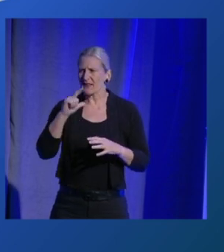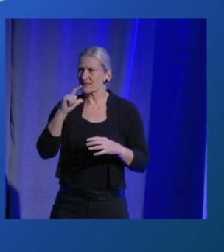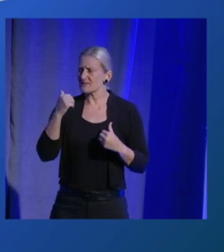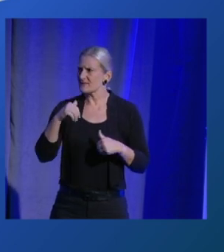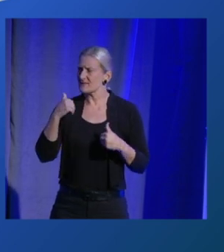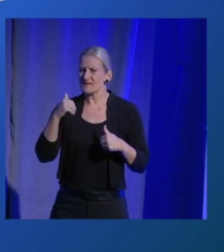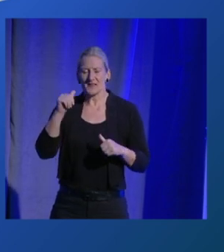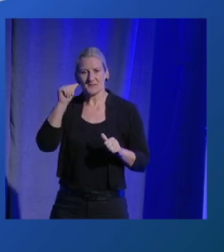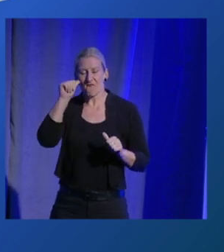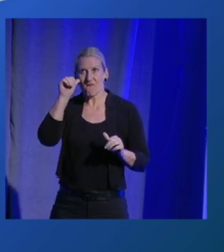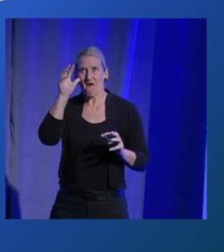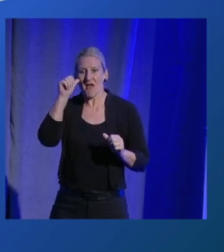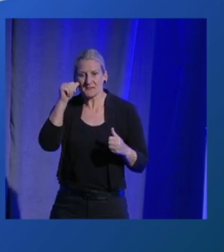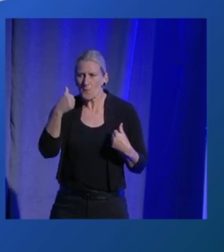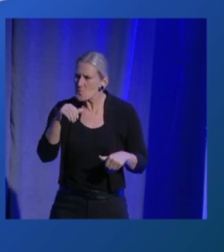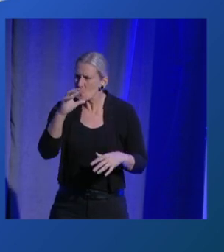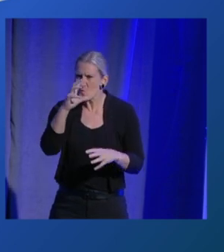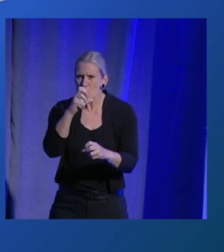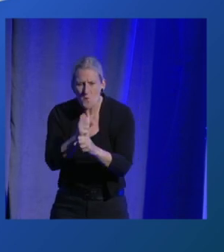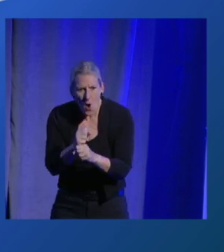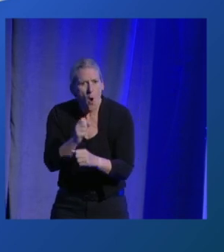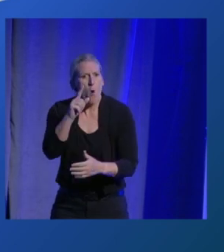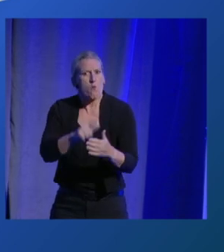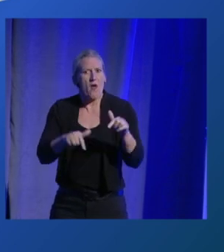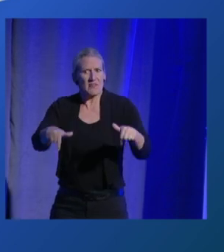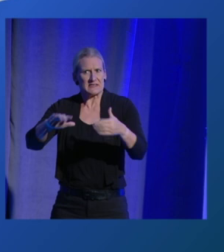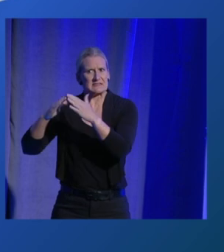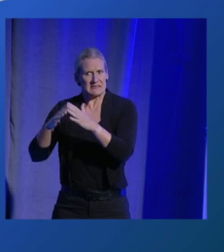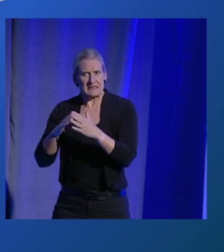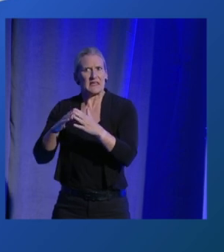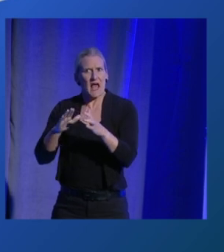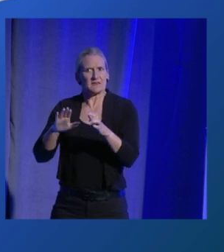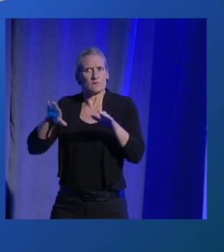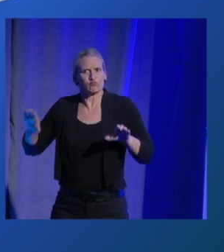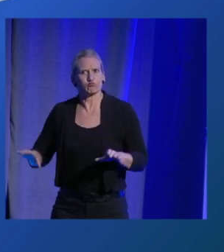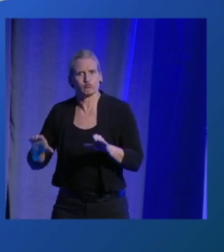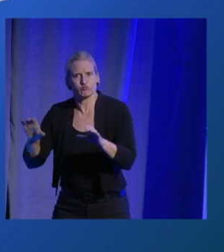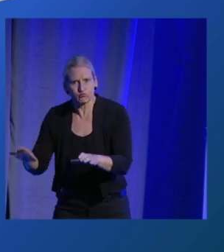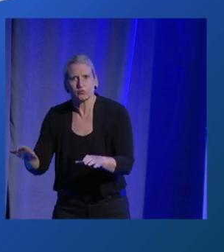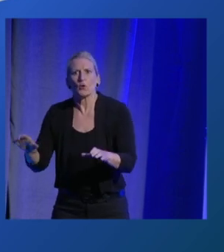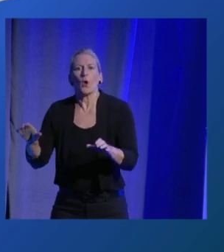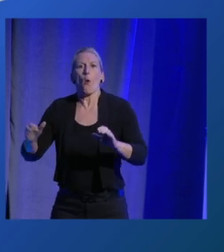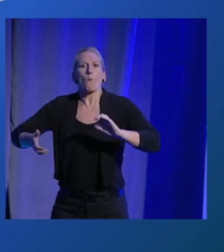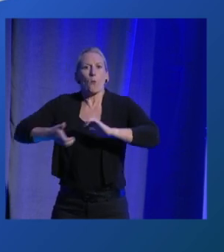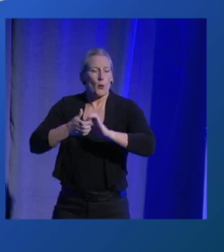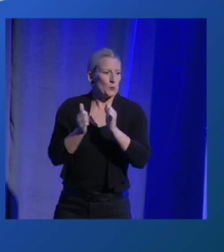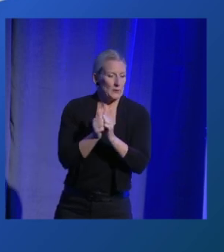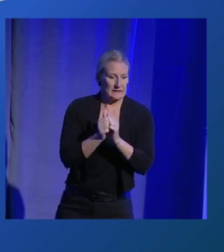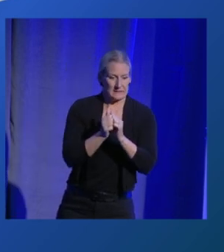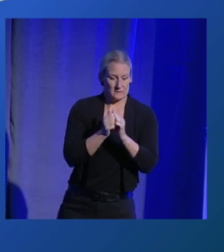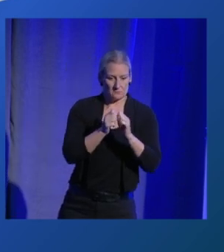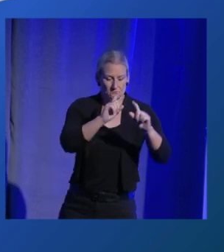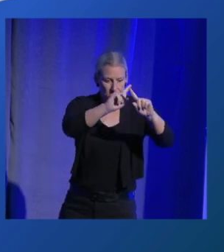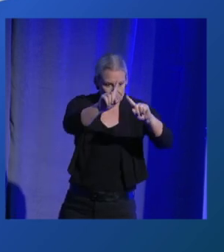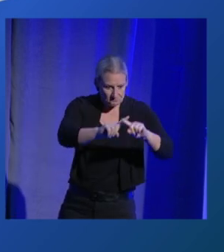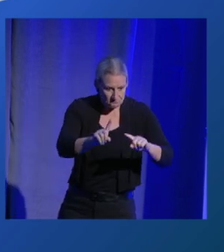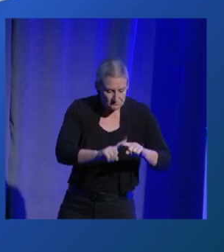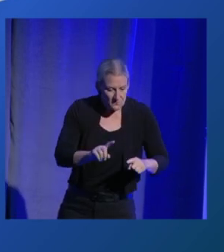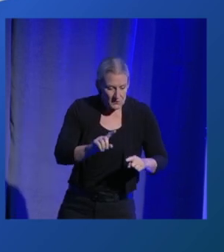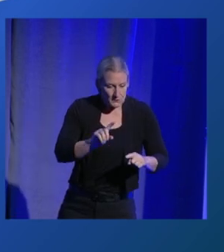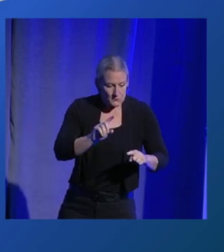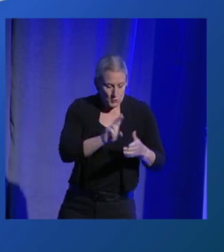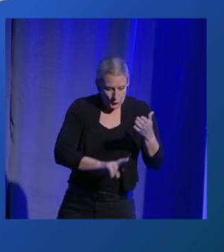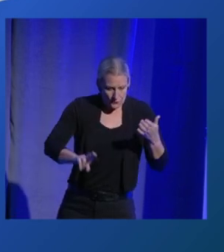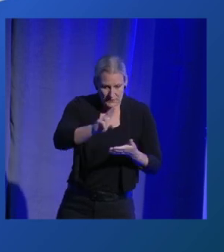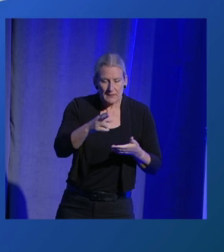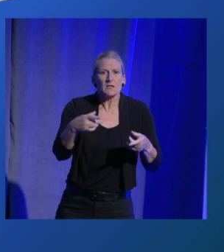what this city has accomplished in partnership with NGA and with this University and with the other universities I was first here